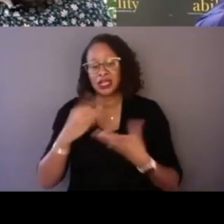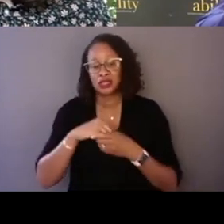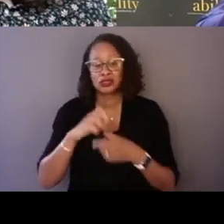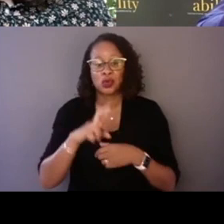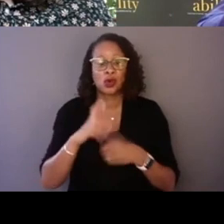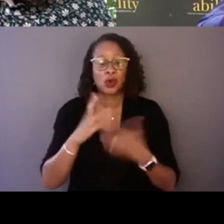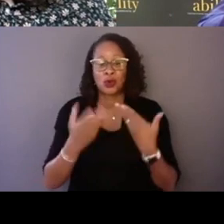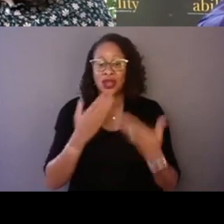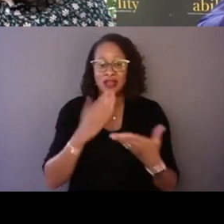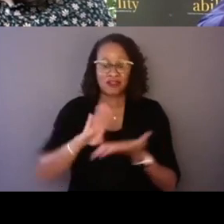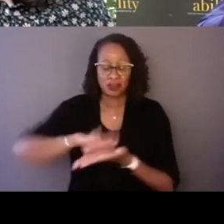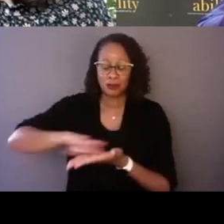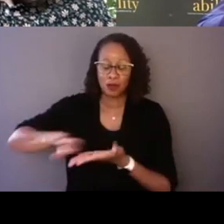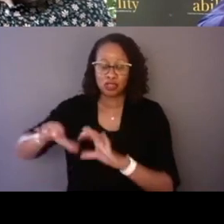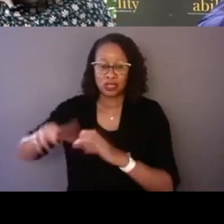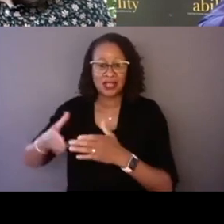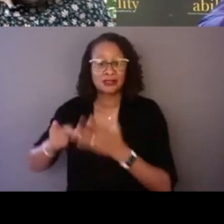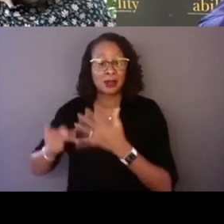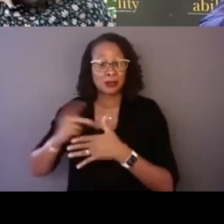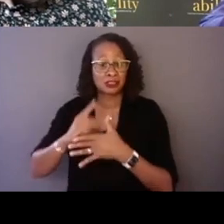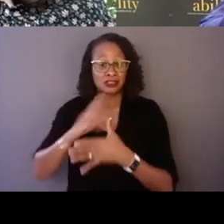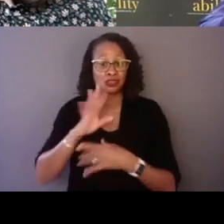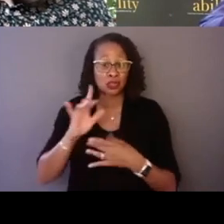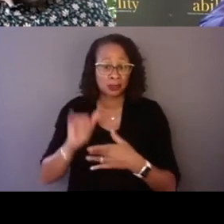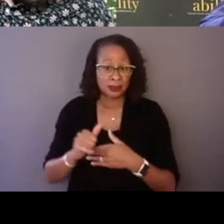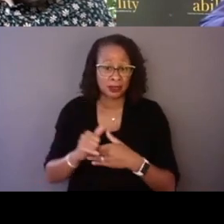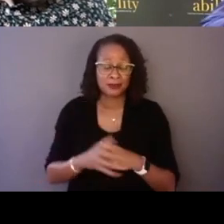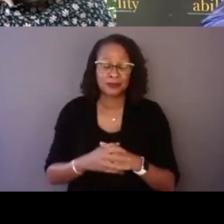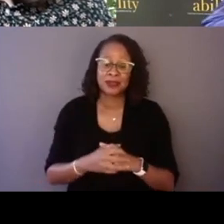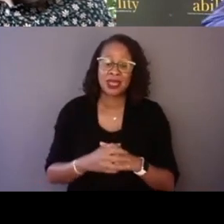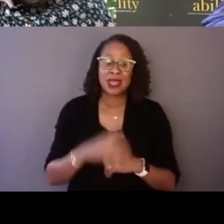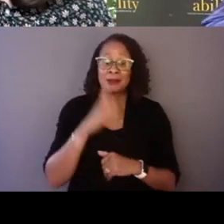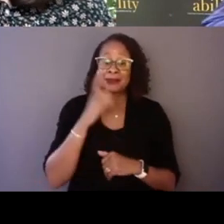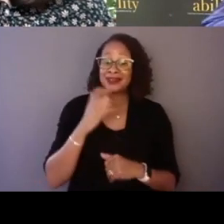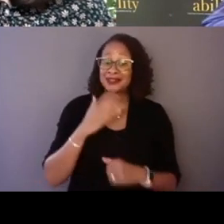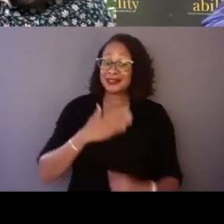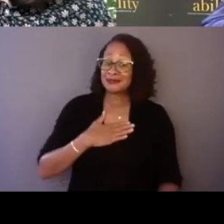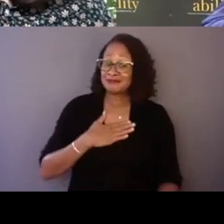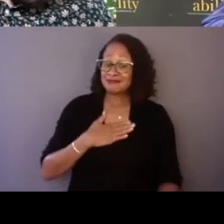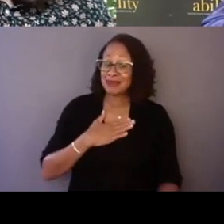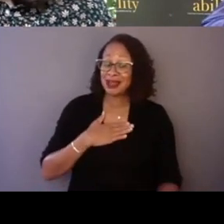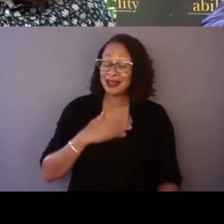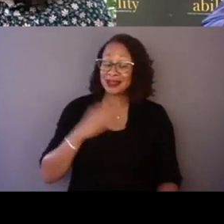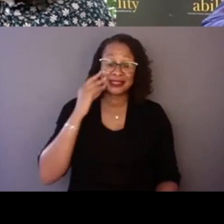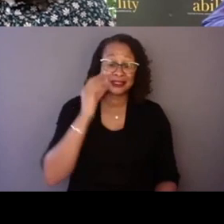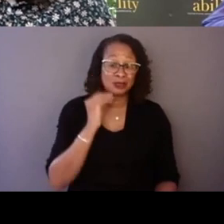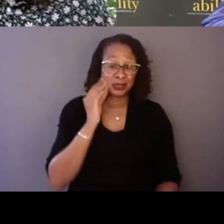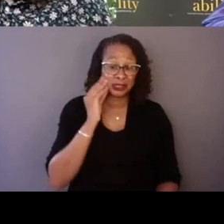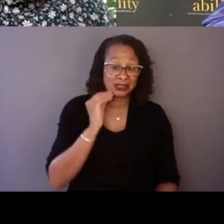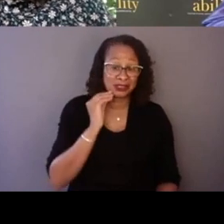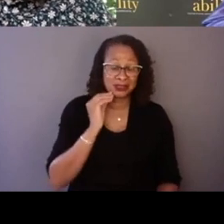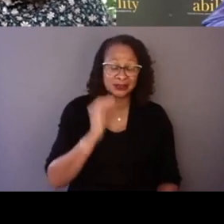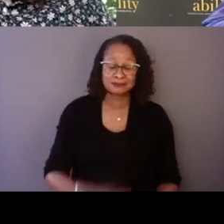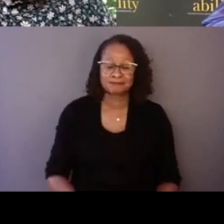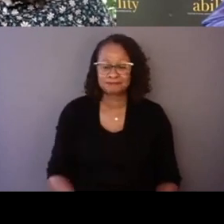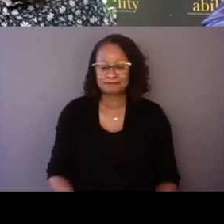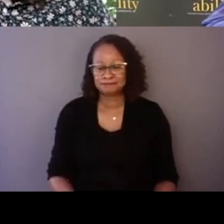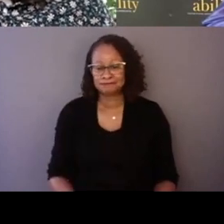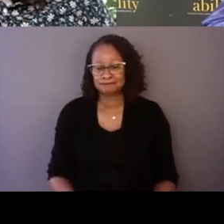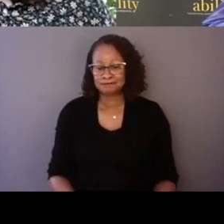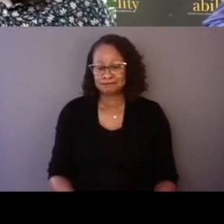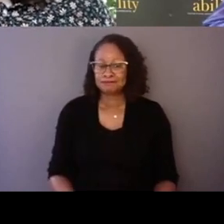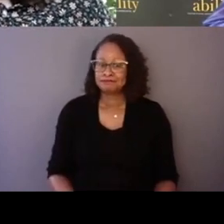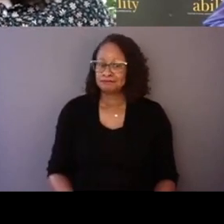marginalized population is that you're talking about. Because in my experience, just talking to so